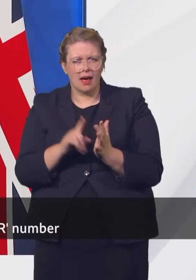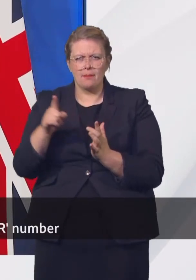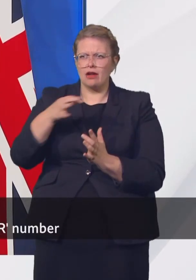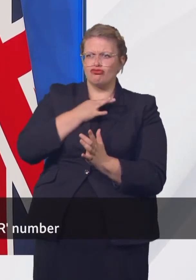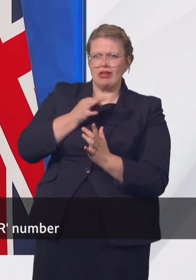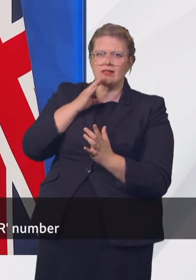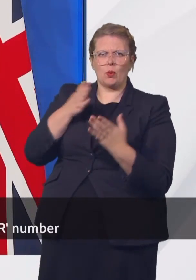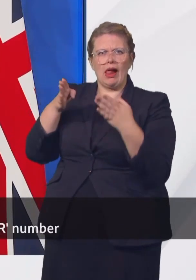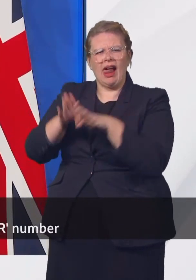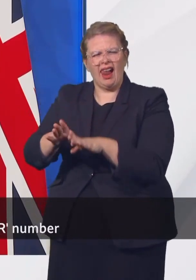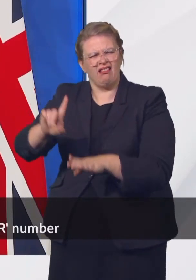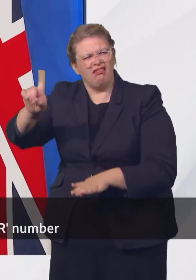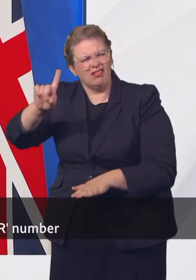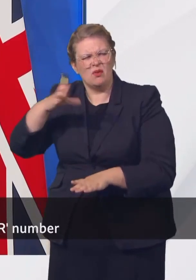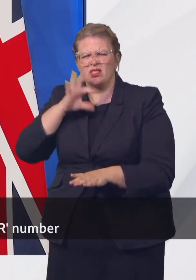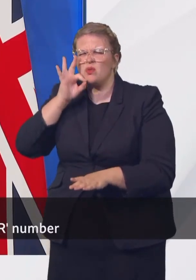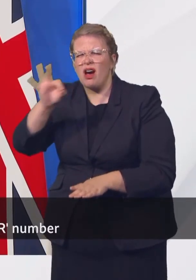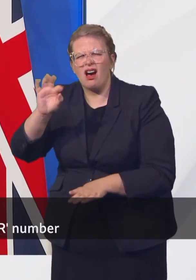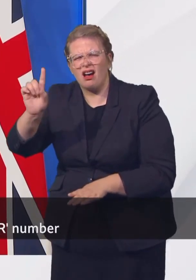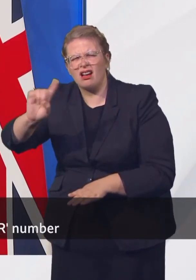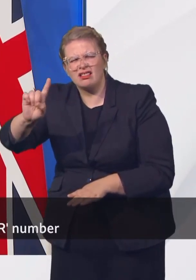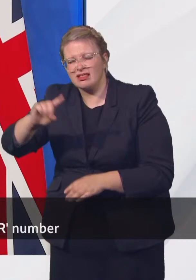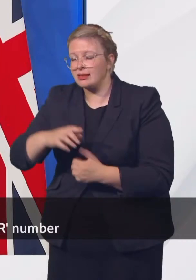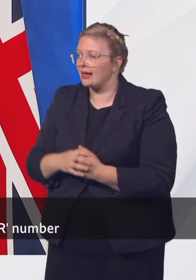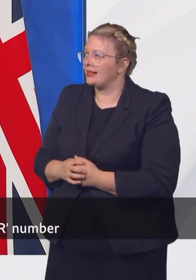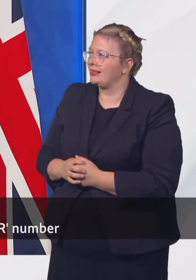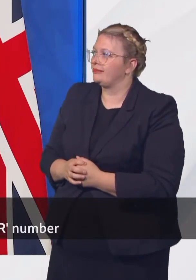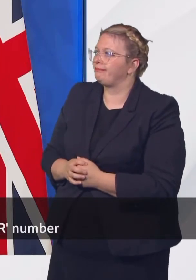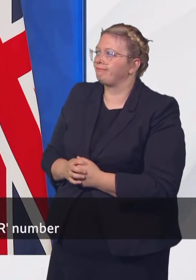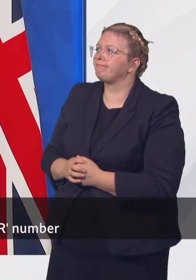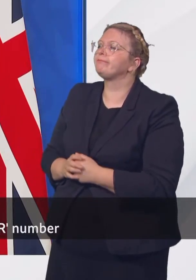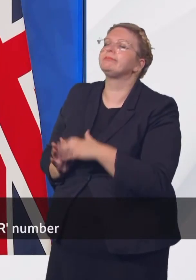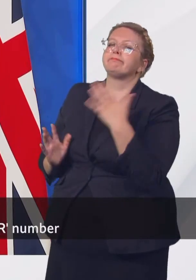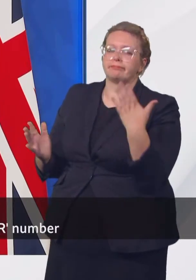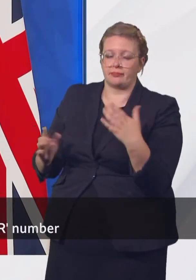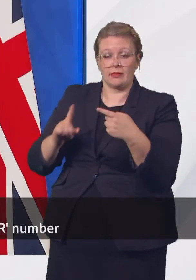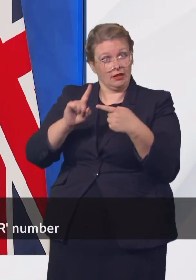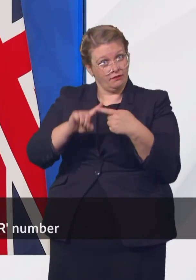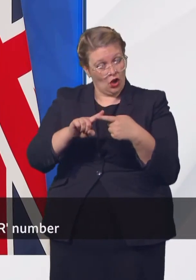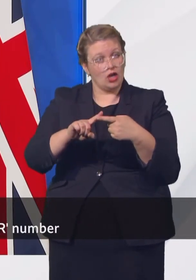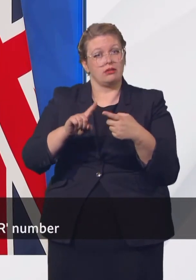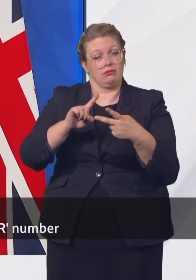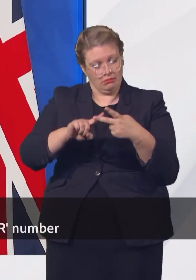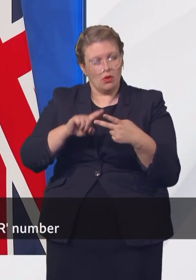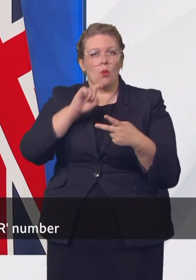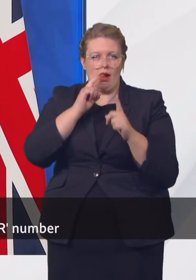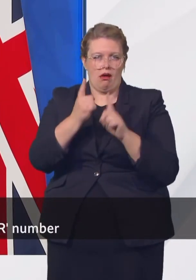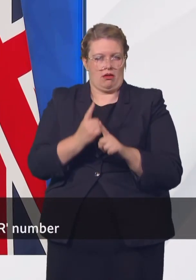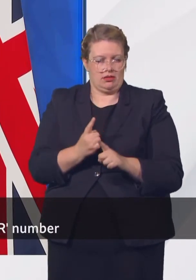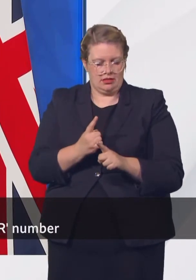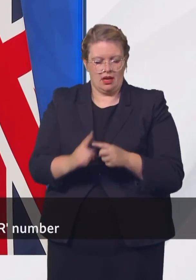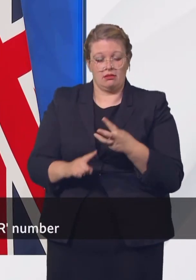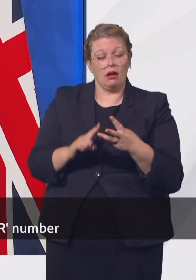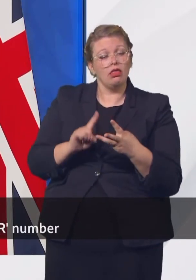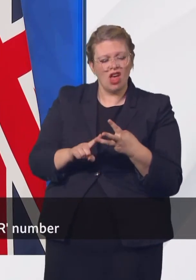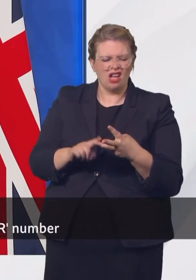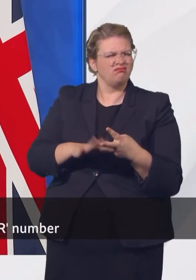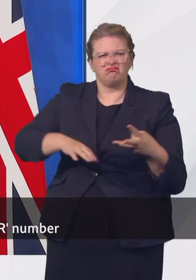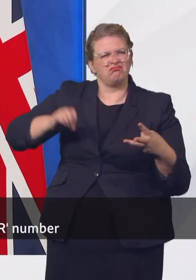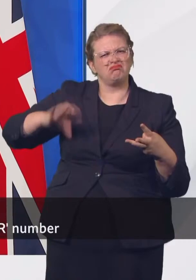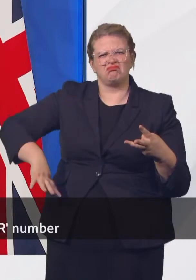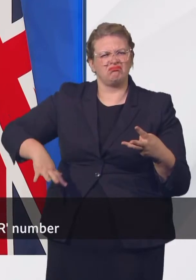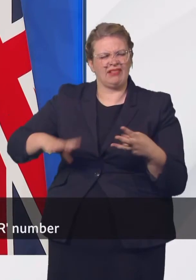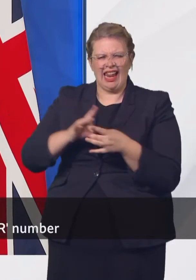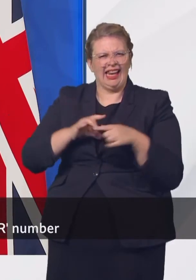The truth is that the 60 million Pfizer jabs they have not yet been manufactured. This